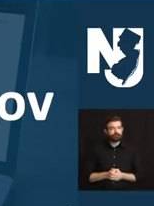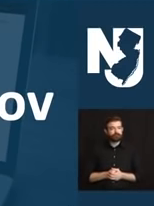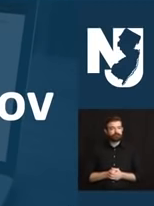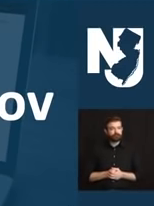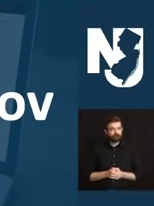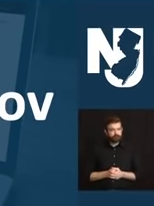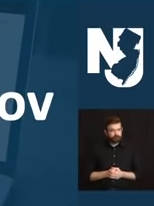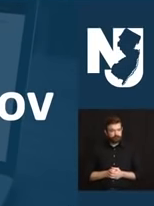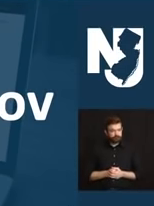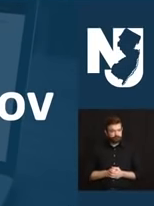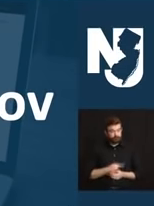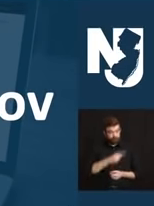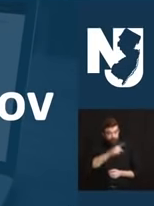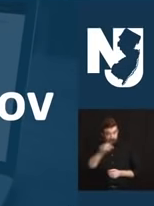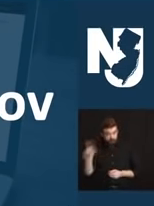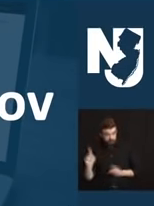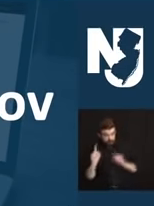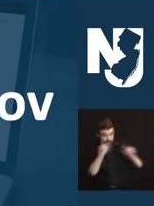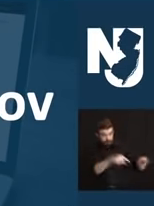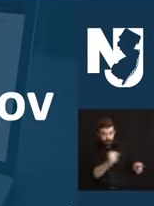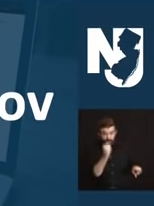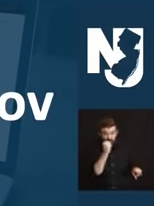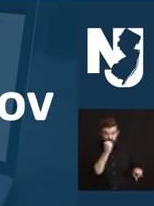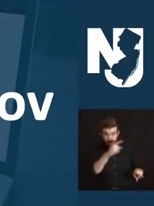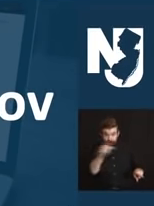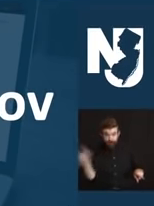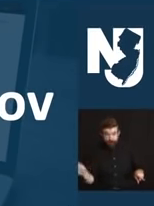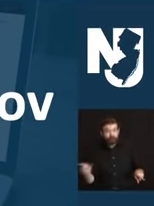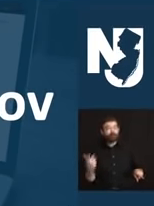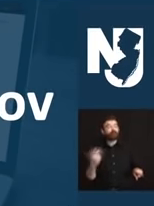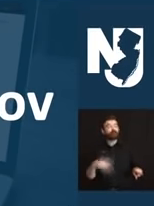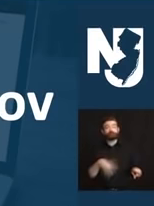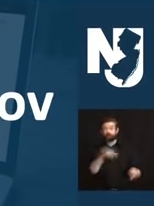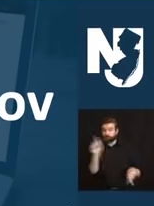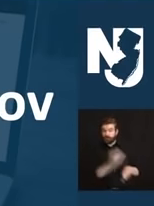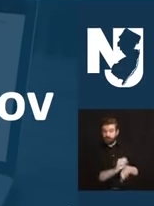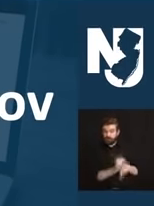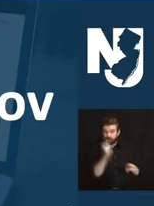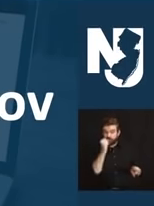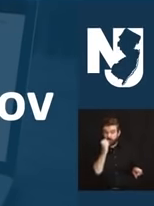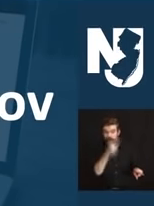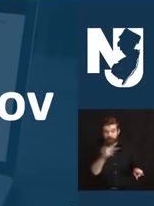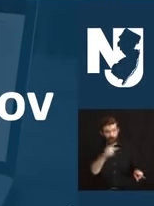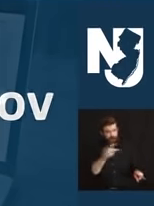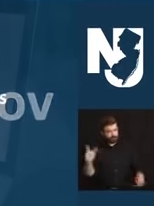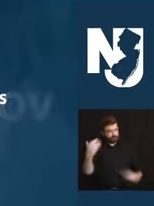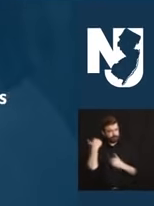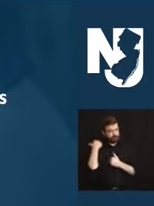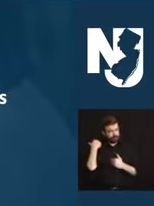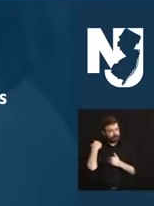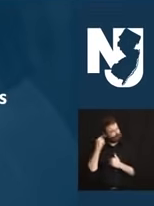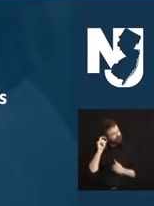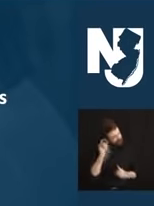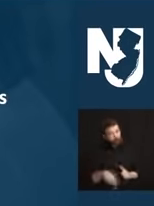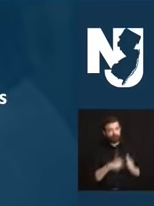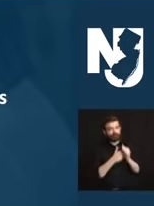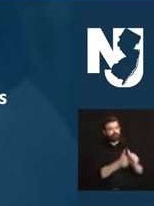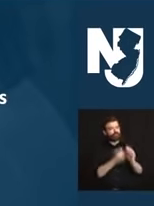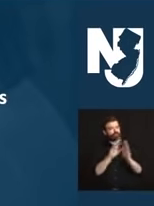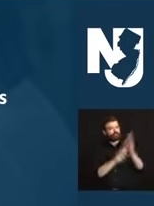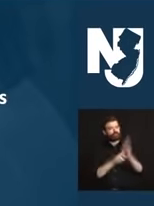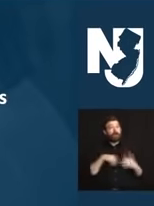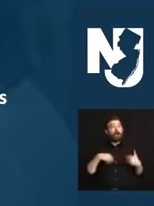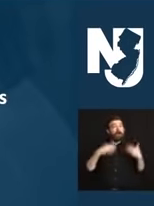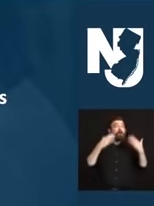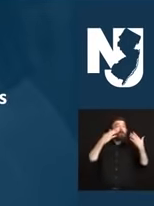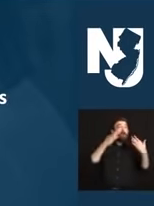anyone who works at that bar. Ignorance is not, in this case, bliss, period. So when you go out, do not congregate with your friends at the